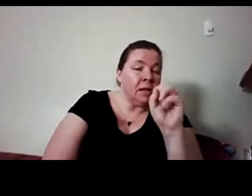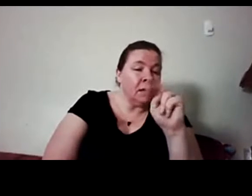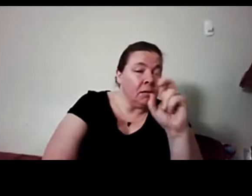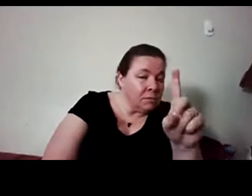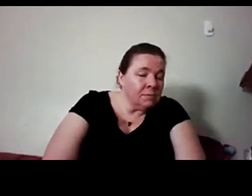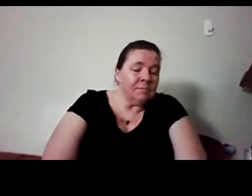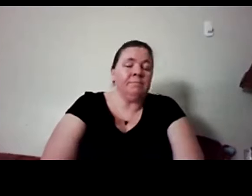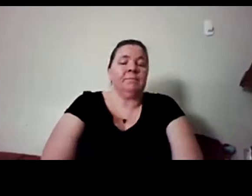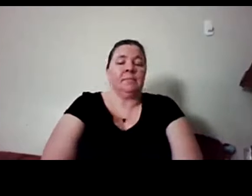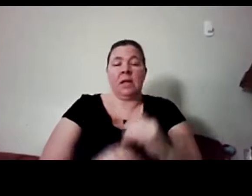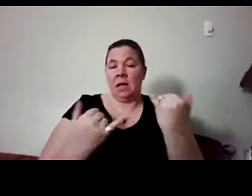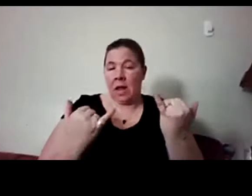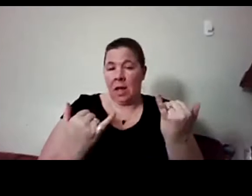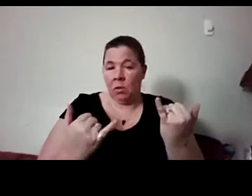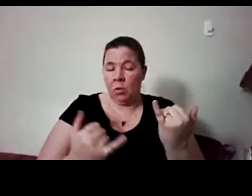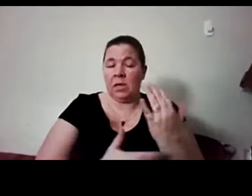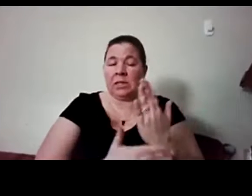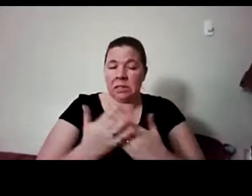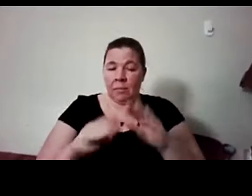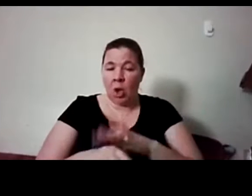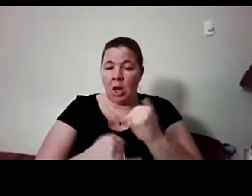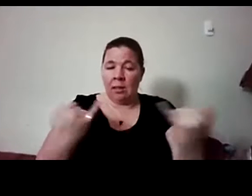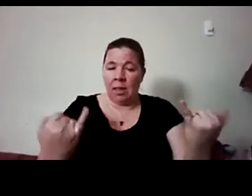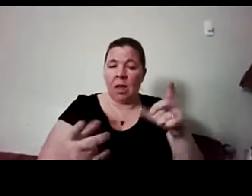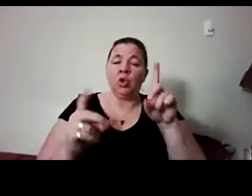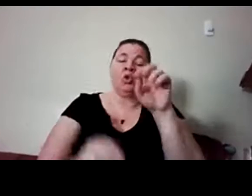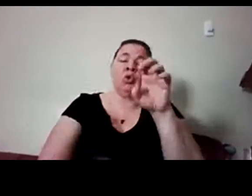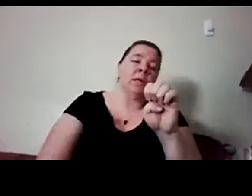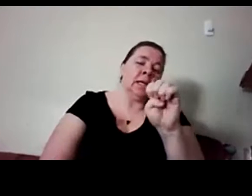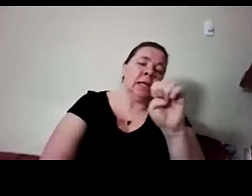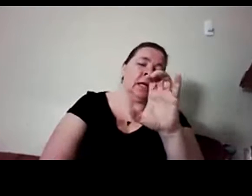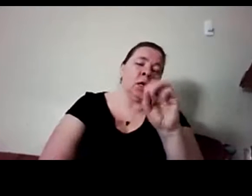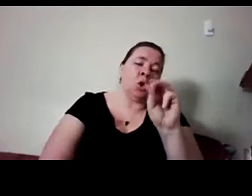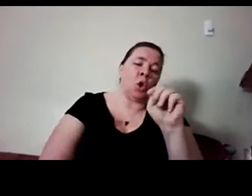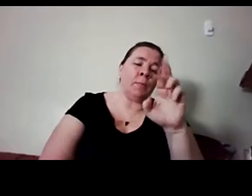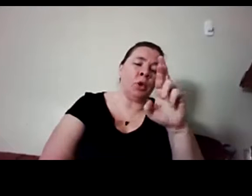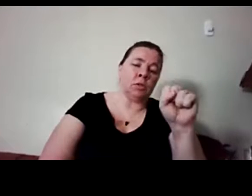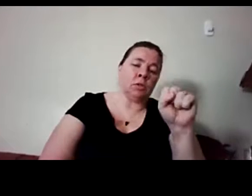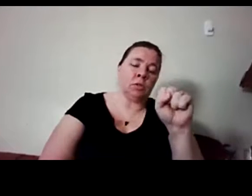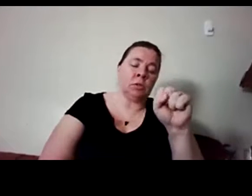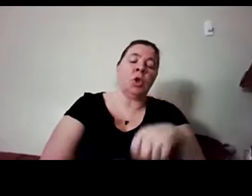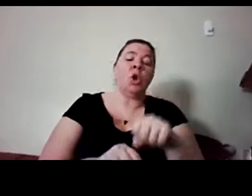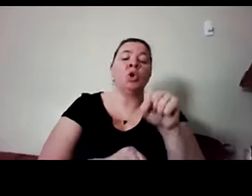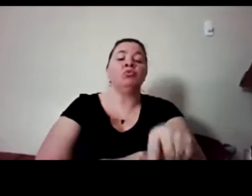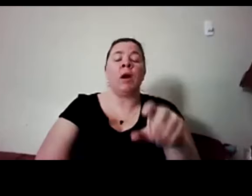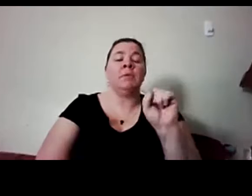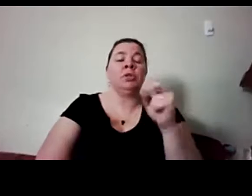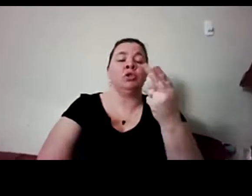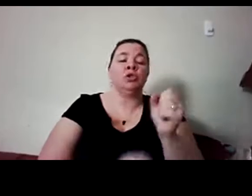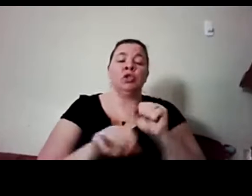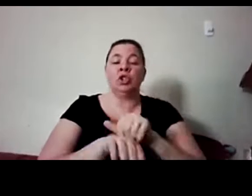Okay? Now, some people online are doing e-commerce, right? Drop shipping, email marketing, bulk